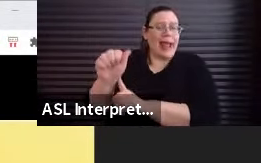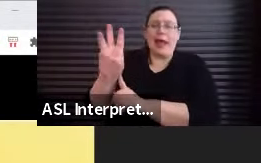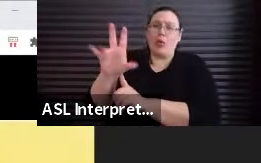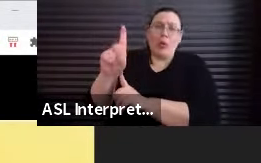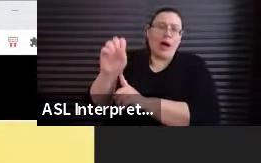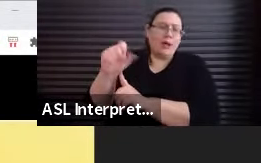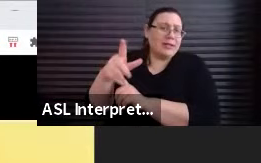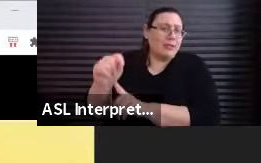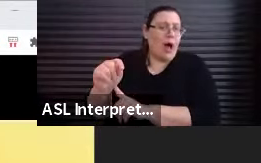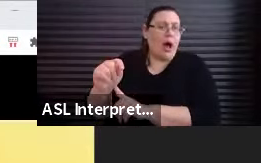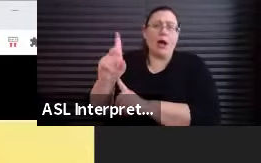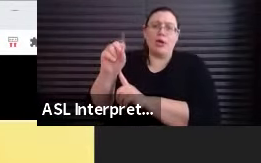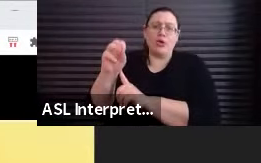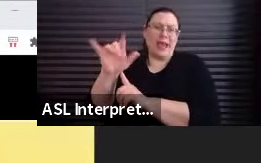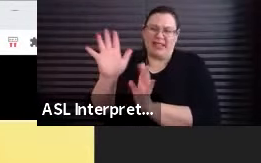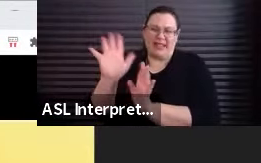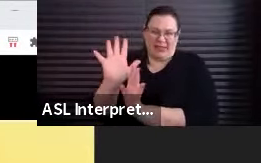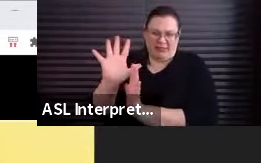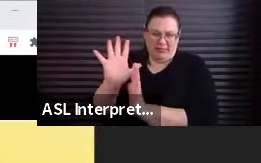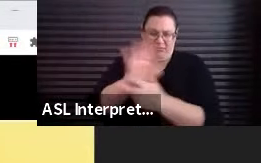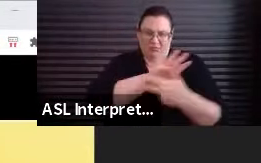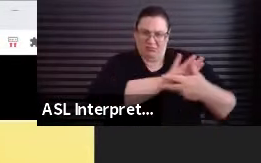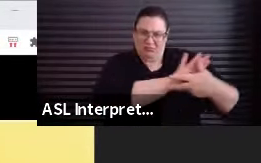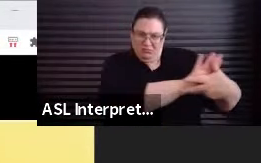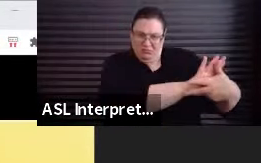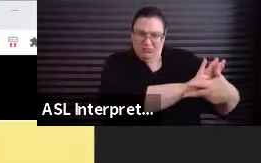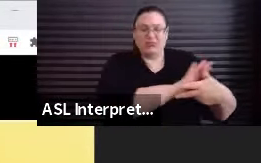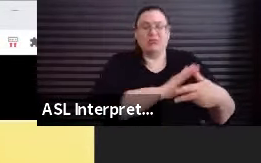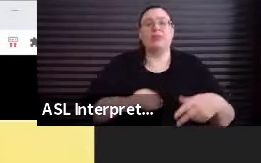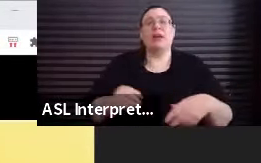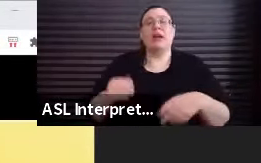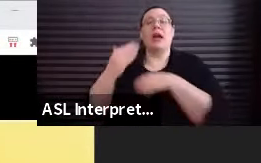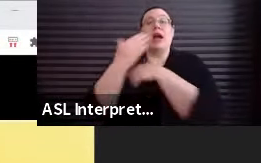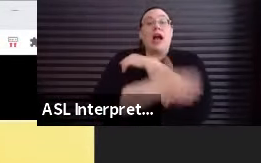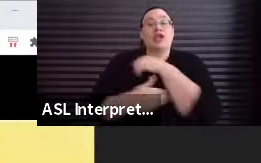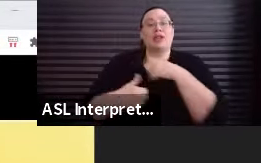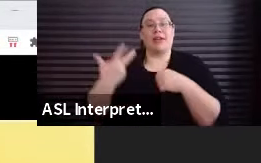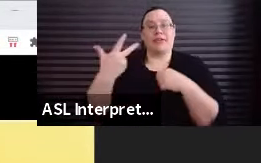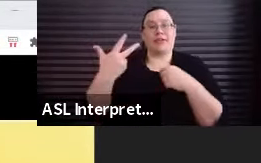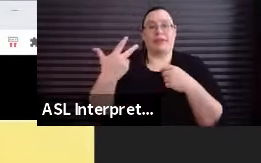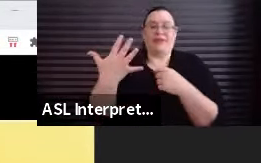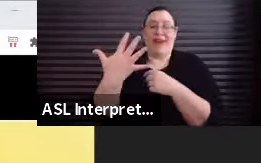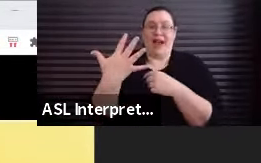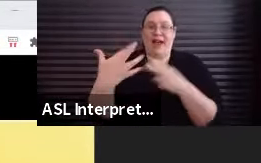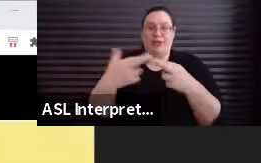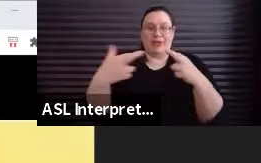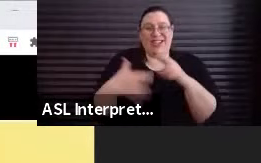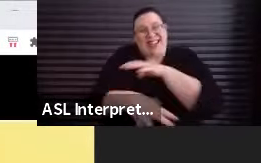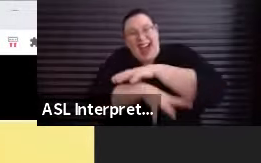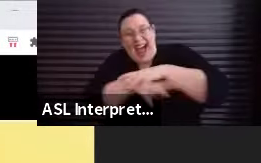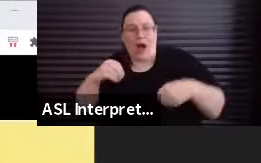buy. The countries are split into 5 regions outside of North America.